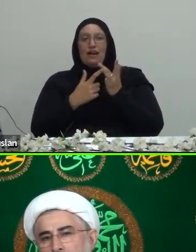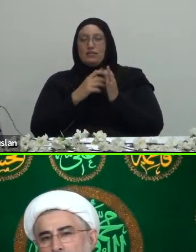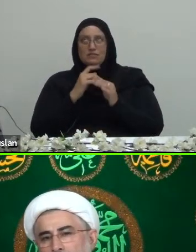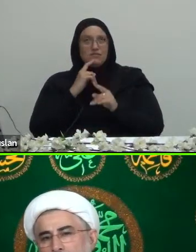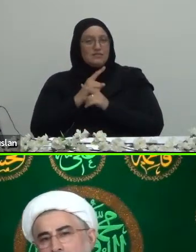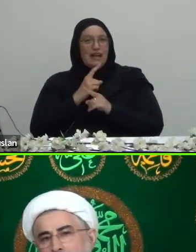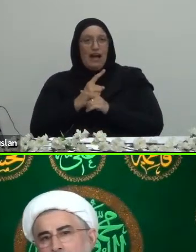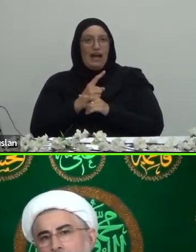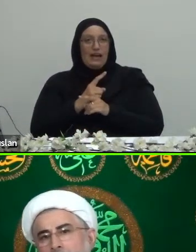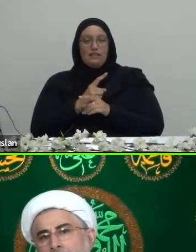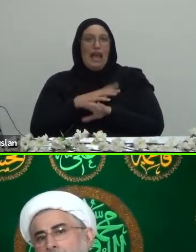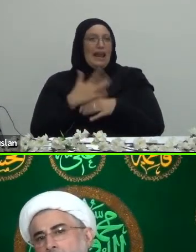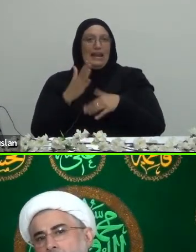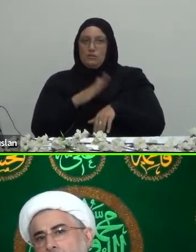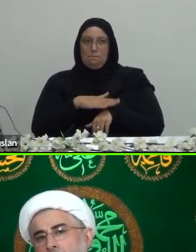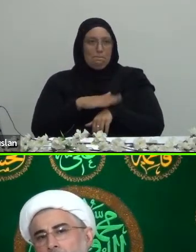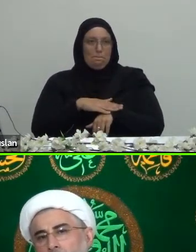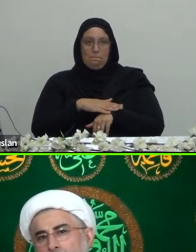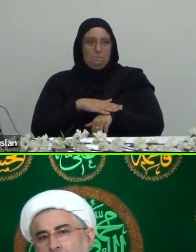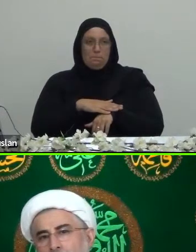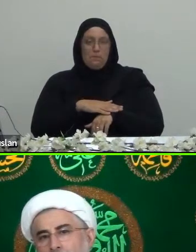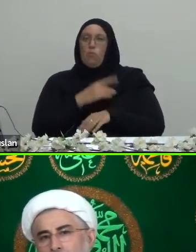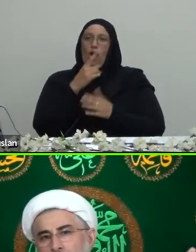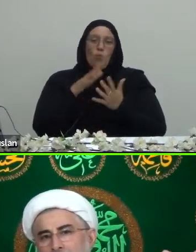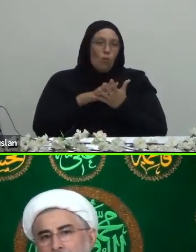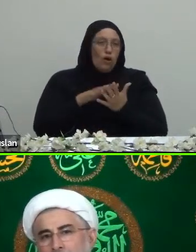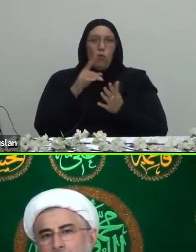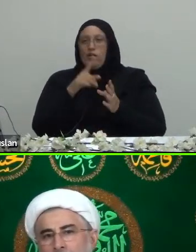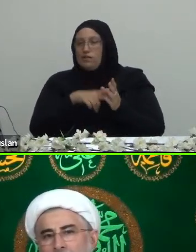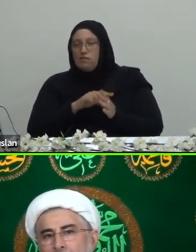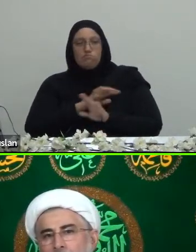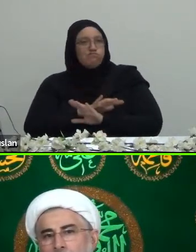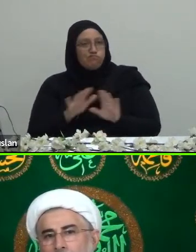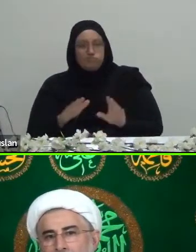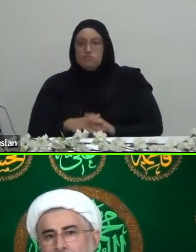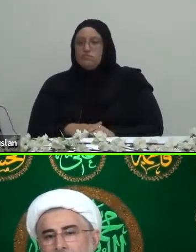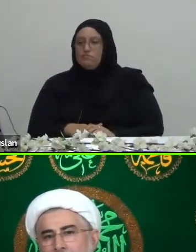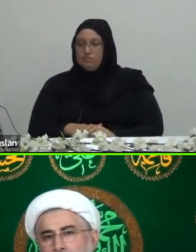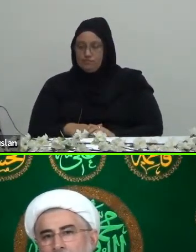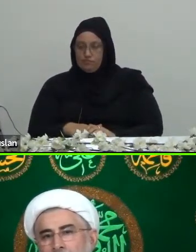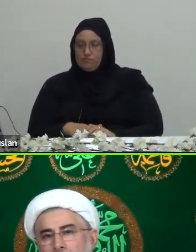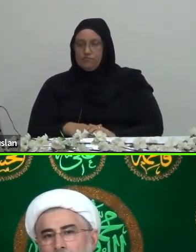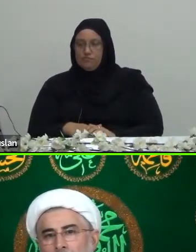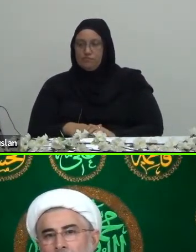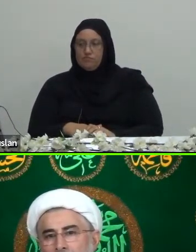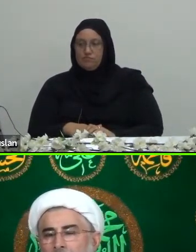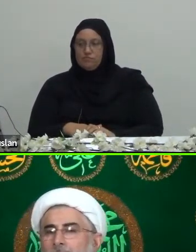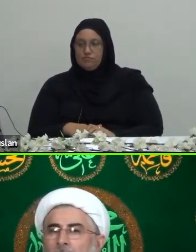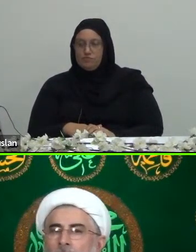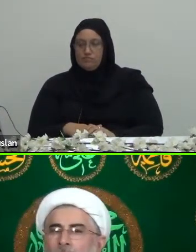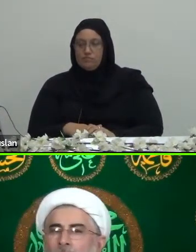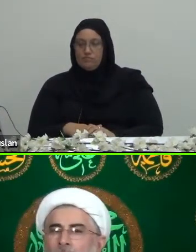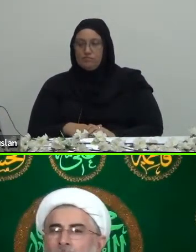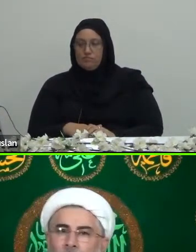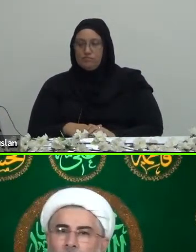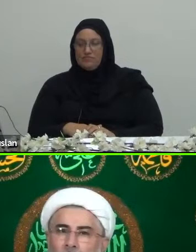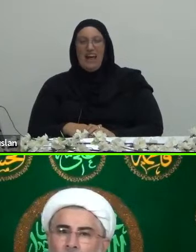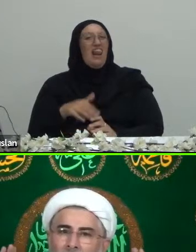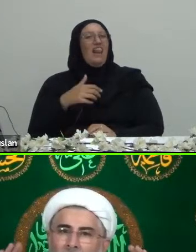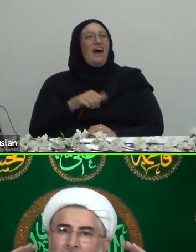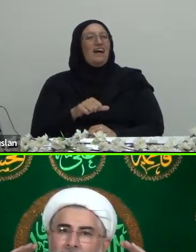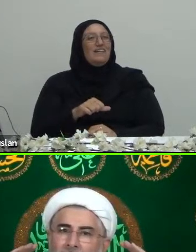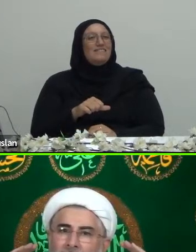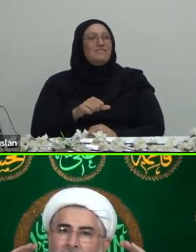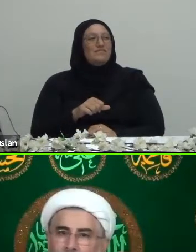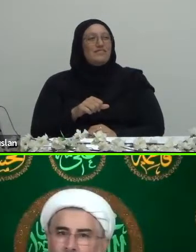a week, month, or year, similar to kafara, for example, or making up for fasting, that you have to do it within a year. For this one, we